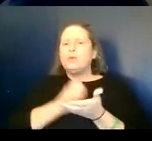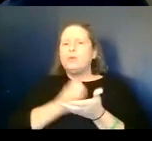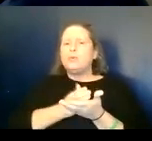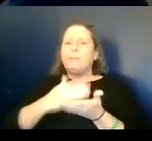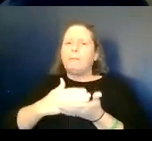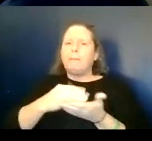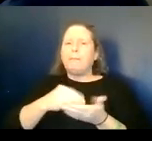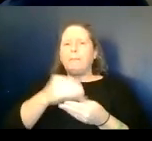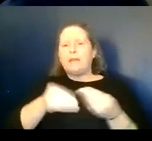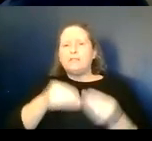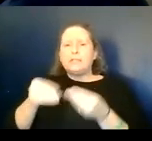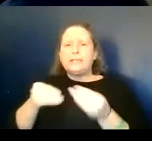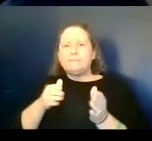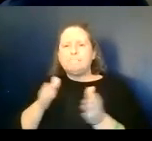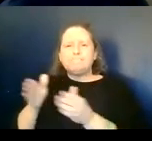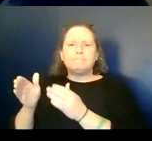how you